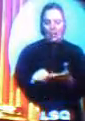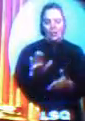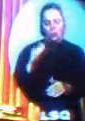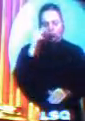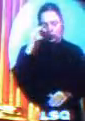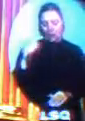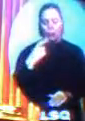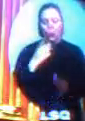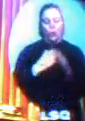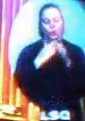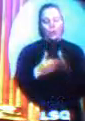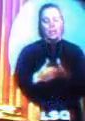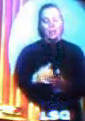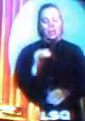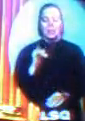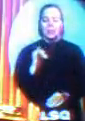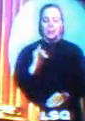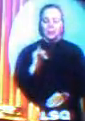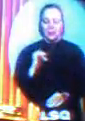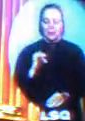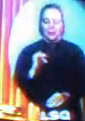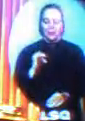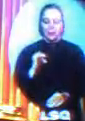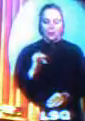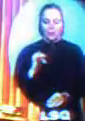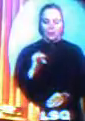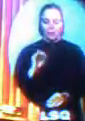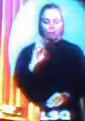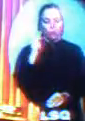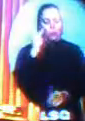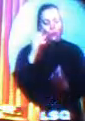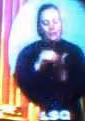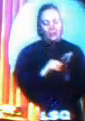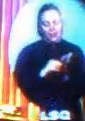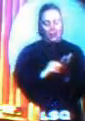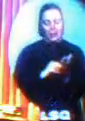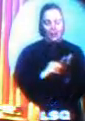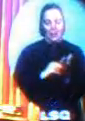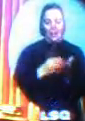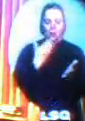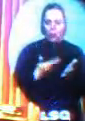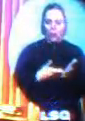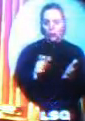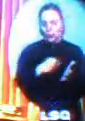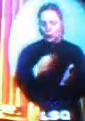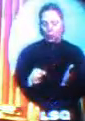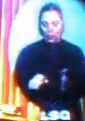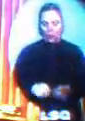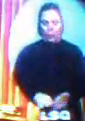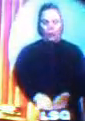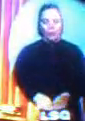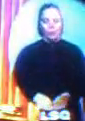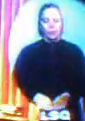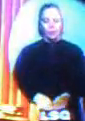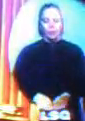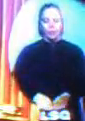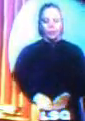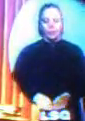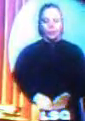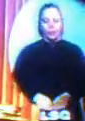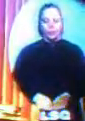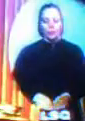Canada's forest products industry is neither sustainable nor environmentally sound. They went on to say that the tone and nature of his questions at committee are